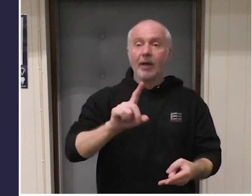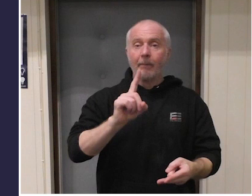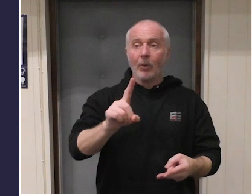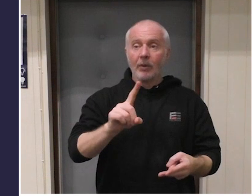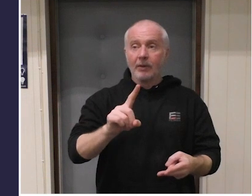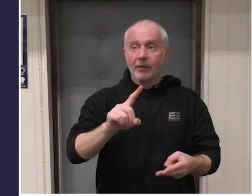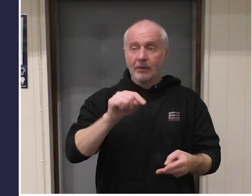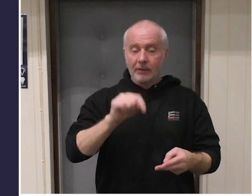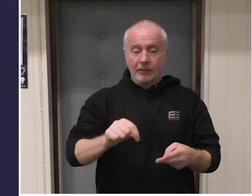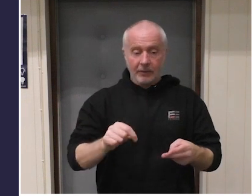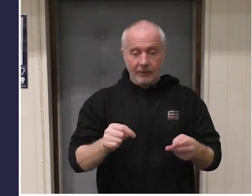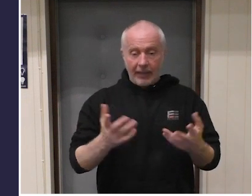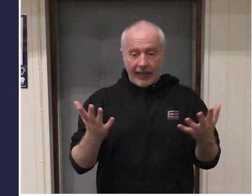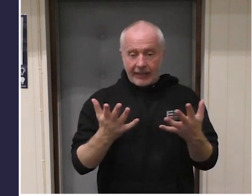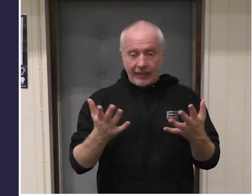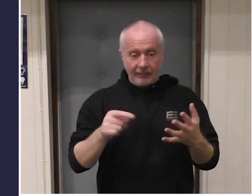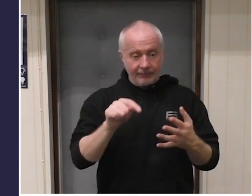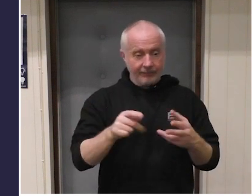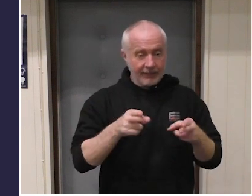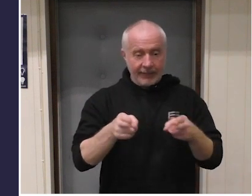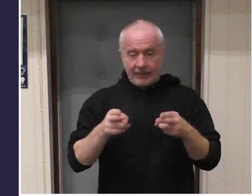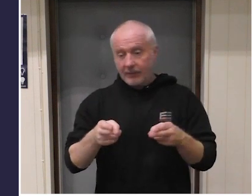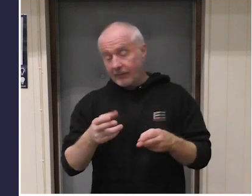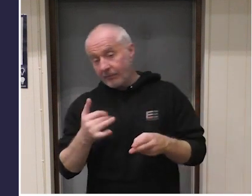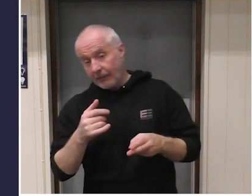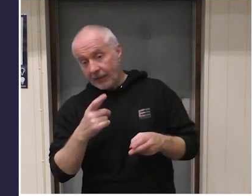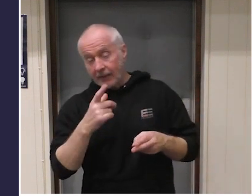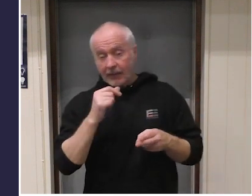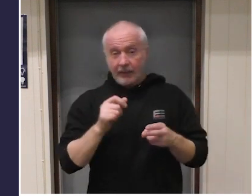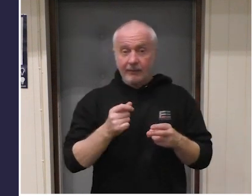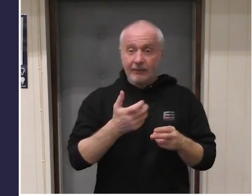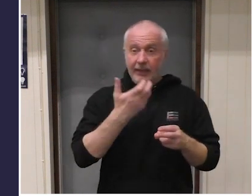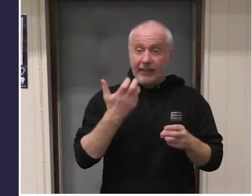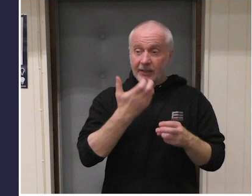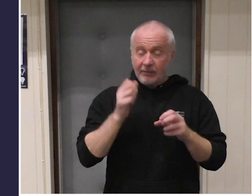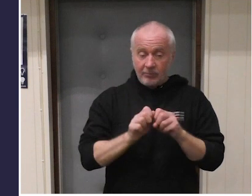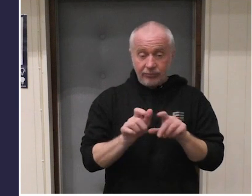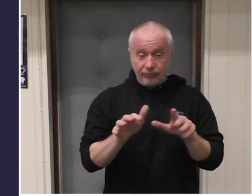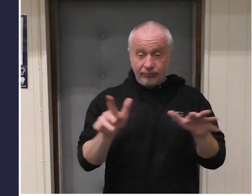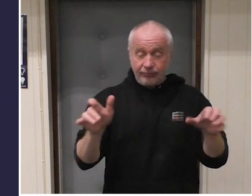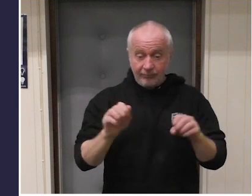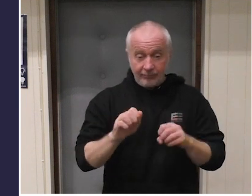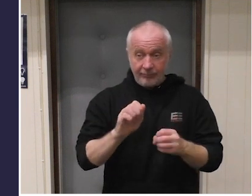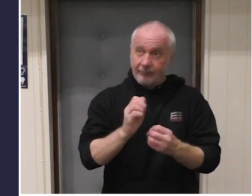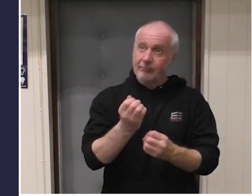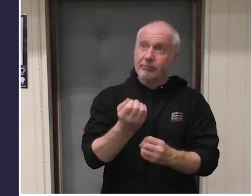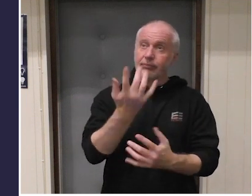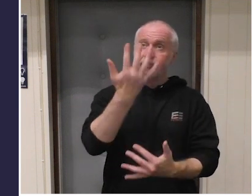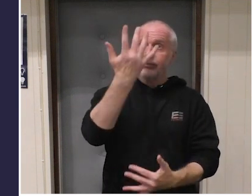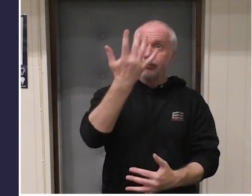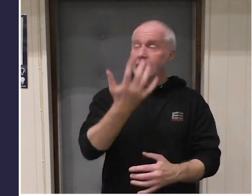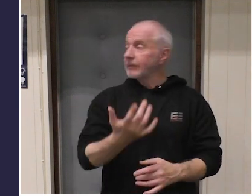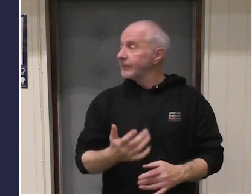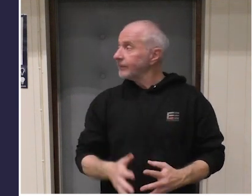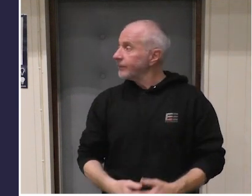entropy of any given system inside it may decrease if it gives off heat. Yeah, sure. And